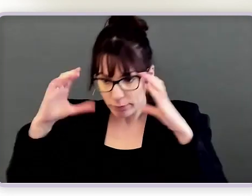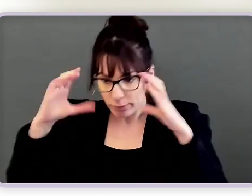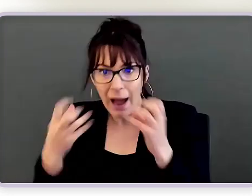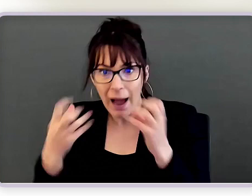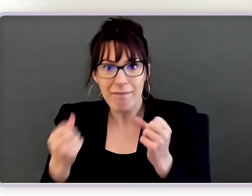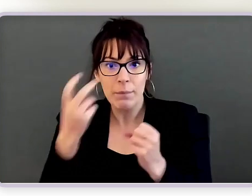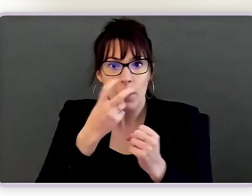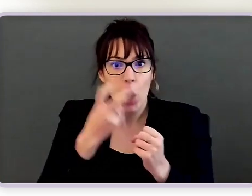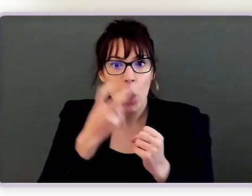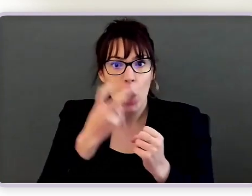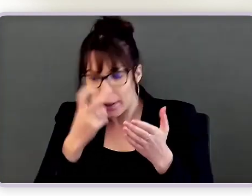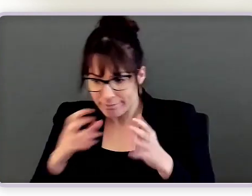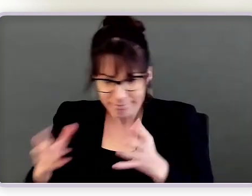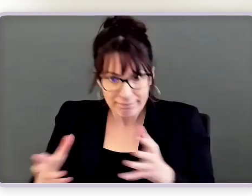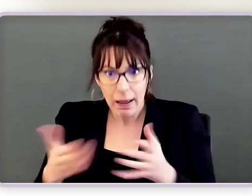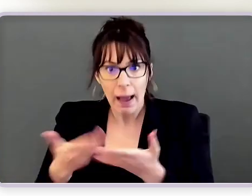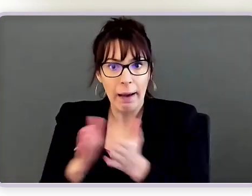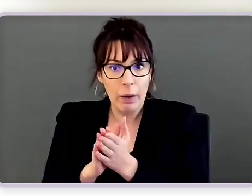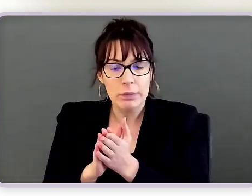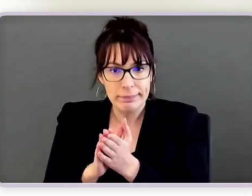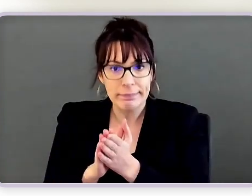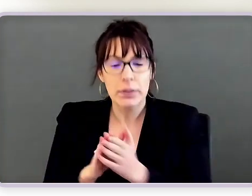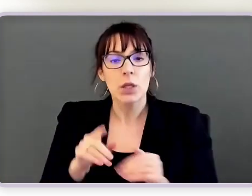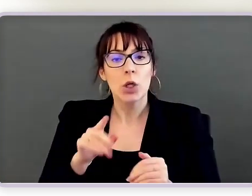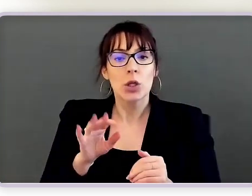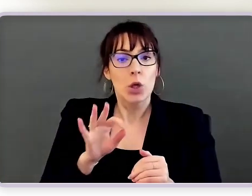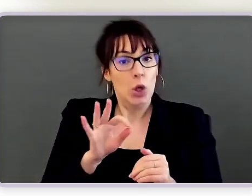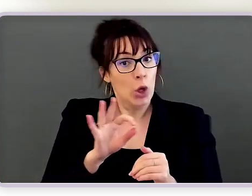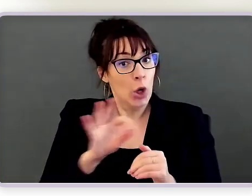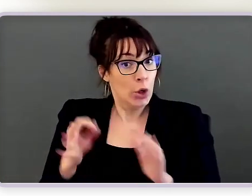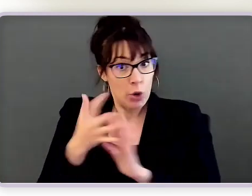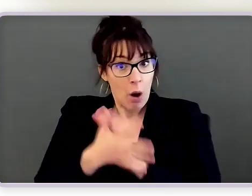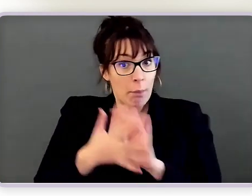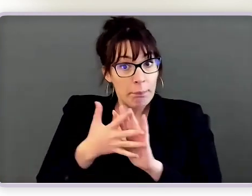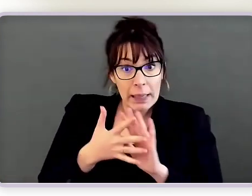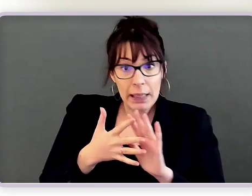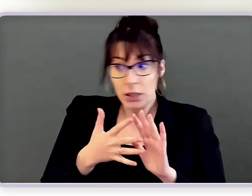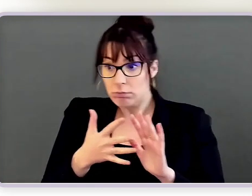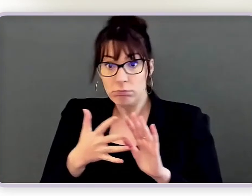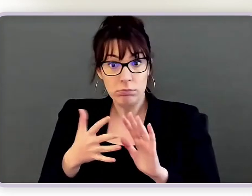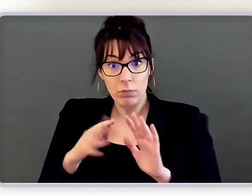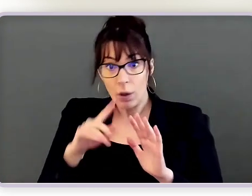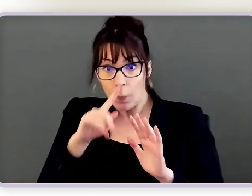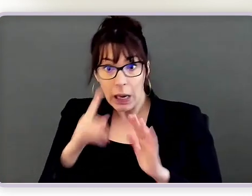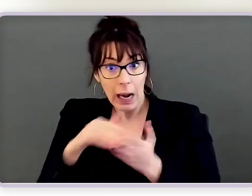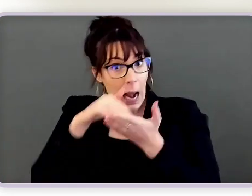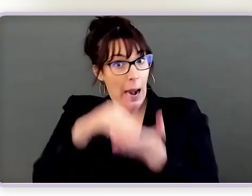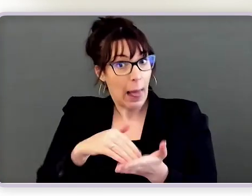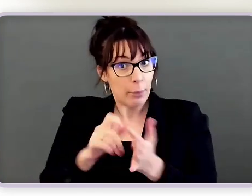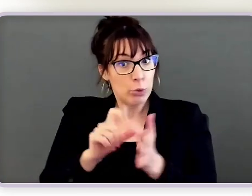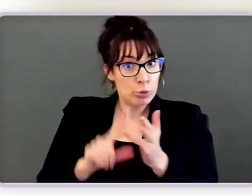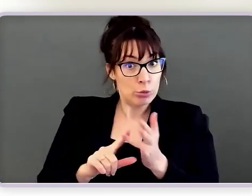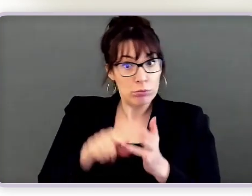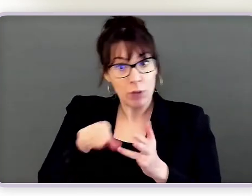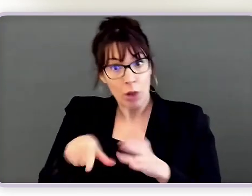can't be some adjustments made that can't help you do the main parts of the job.